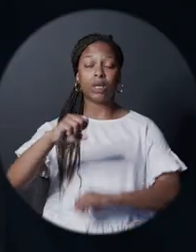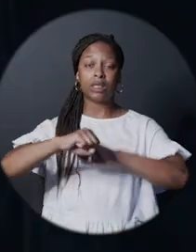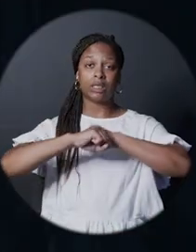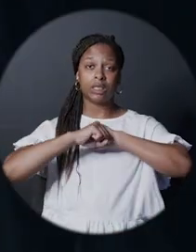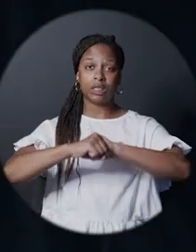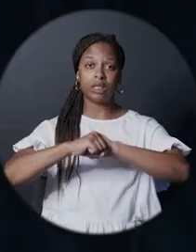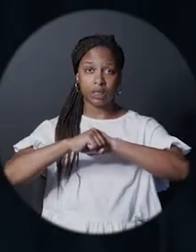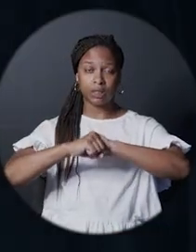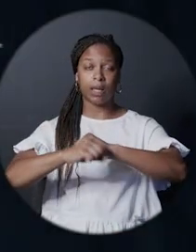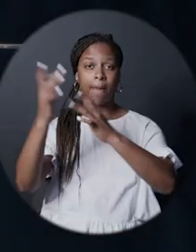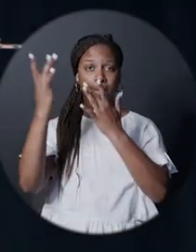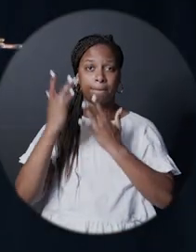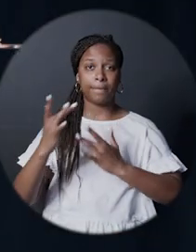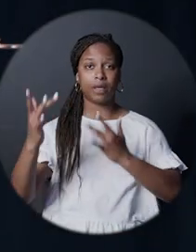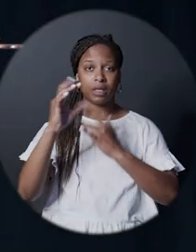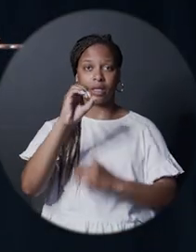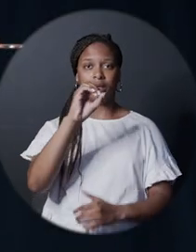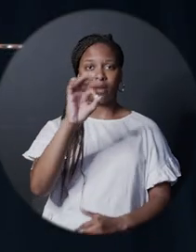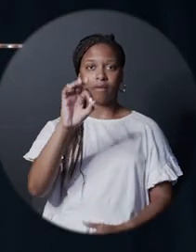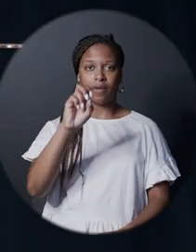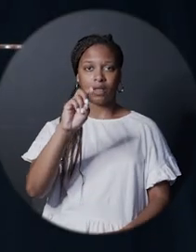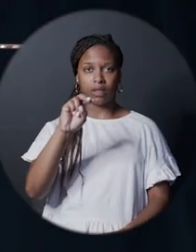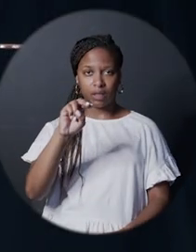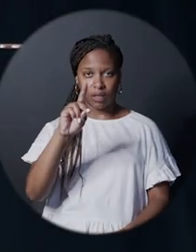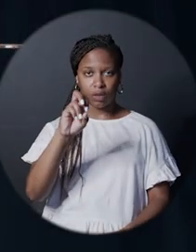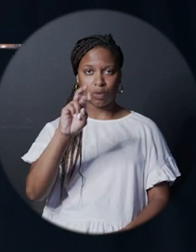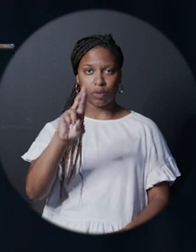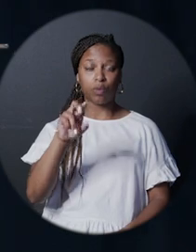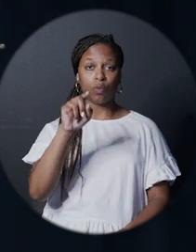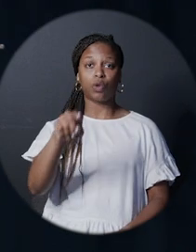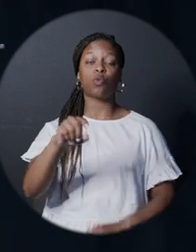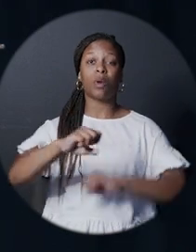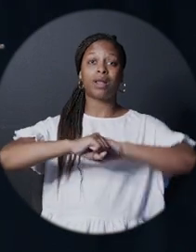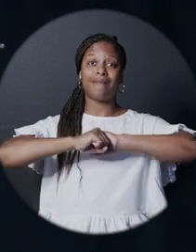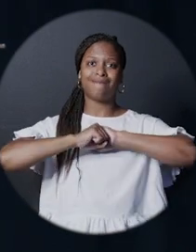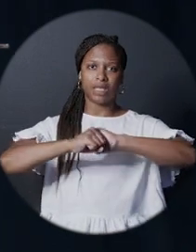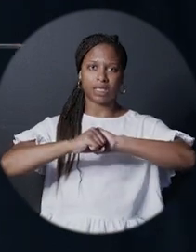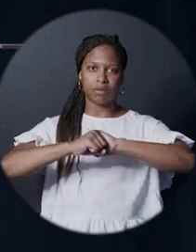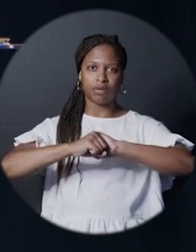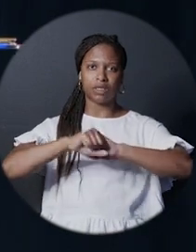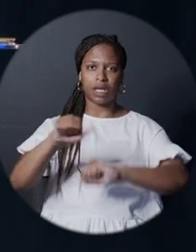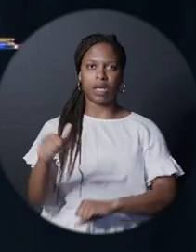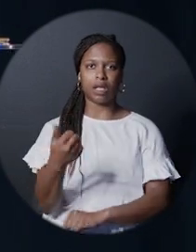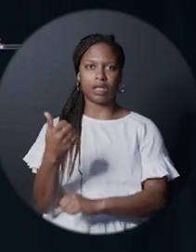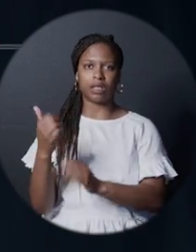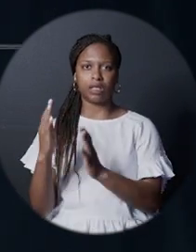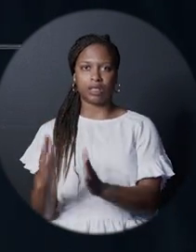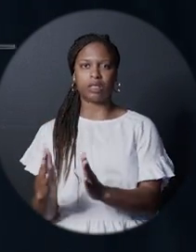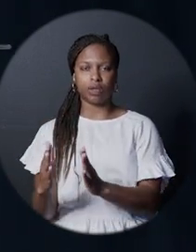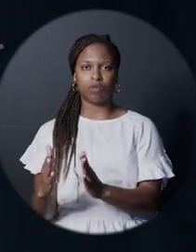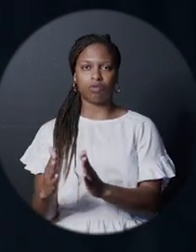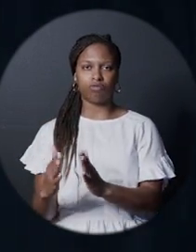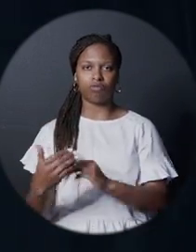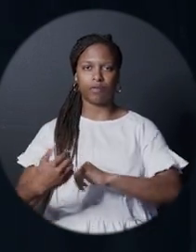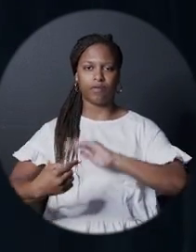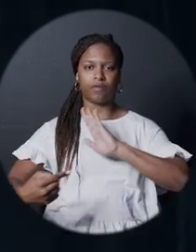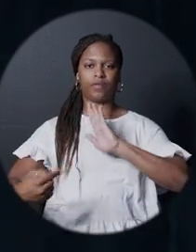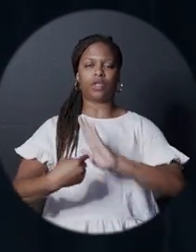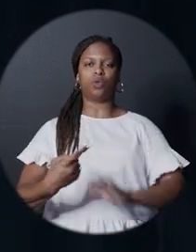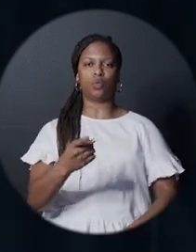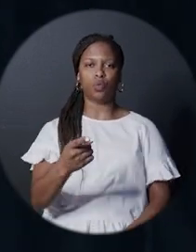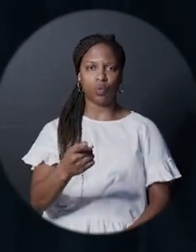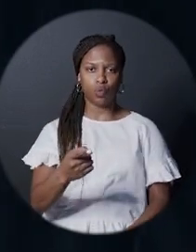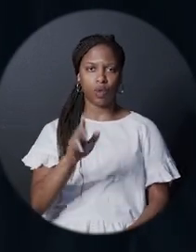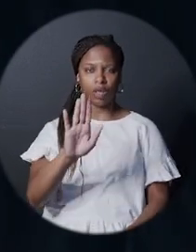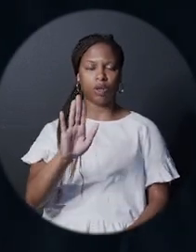you're on defense, you are at the mercy of the offender. Whenever you are defensive to somebody who has